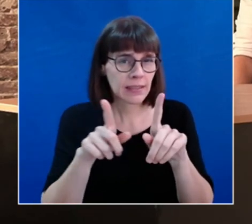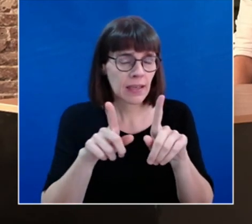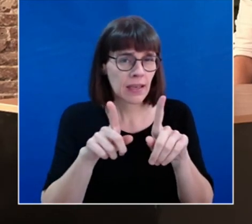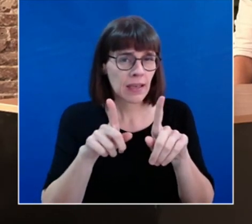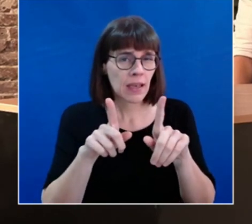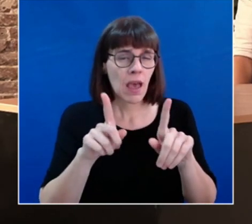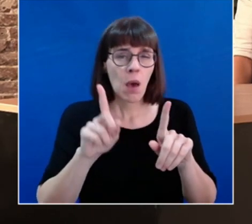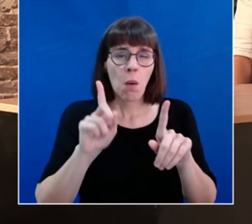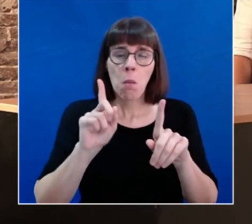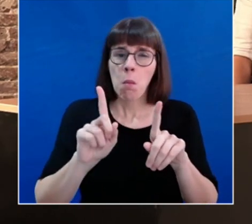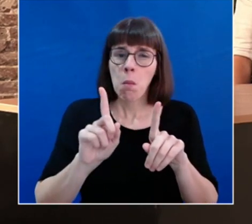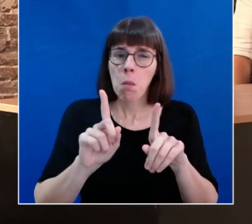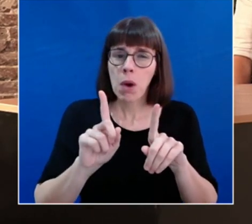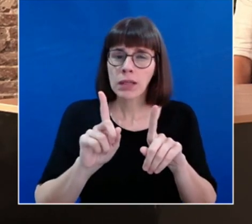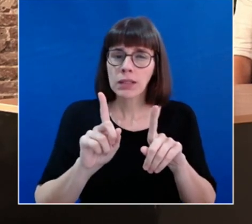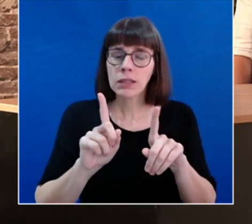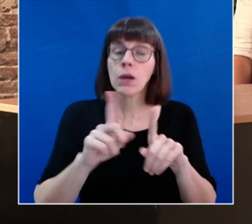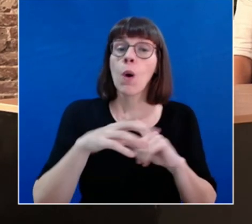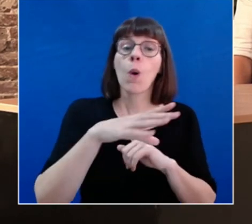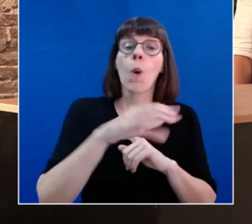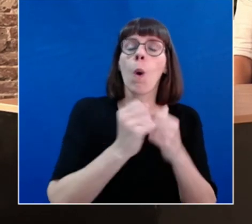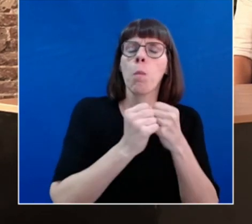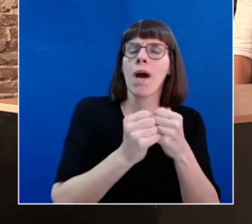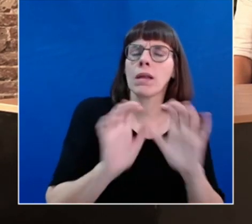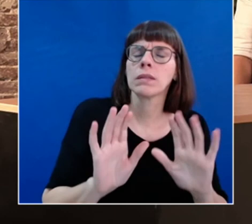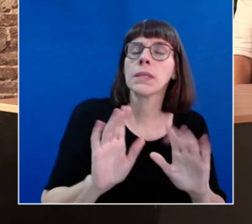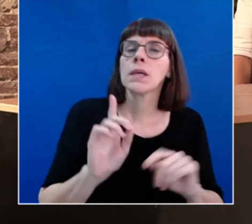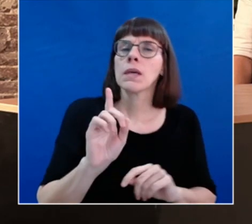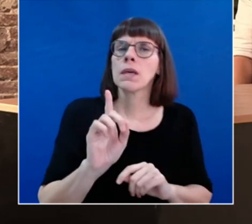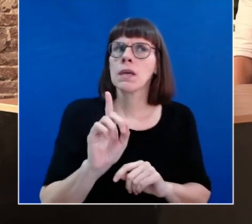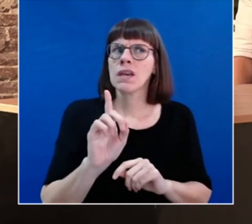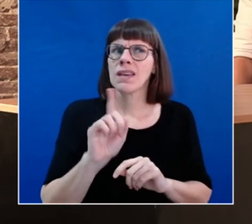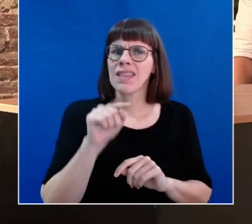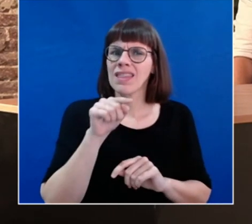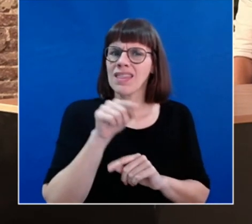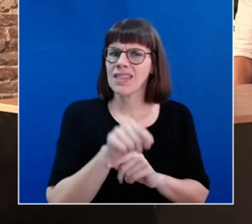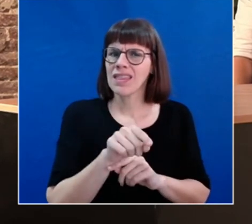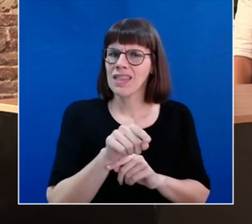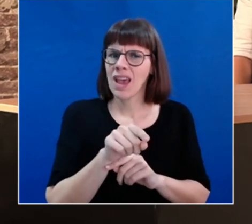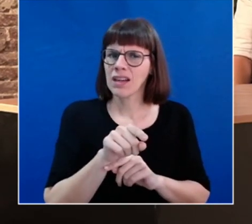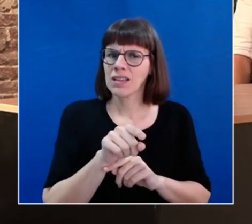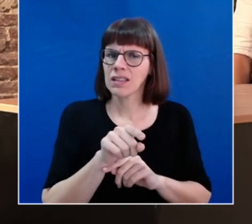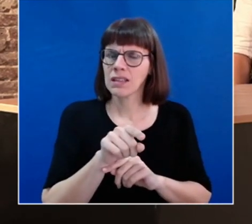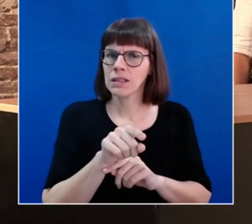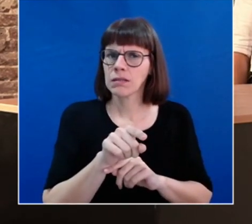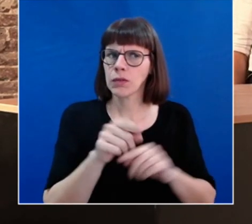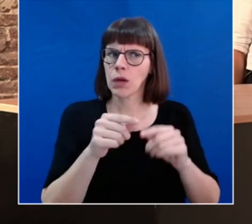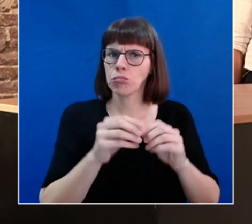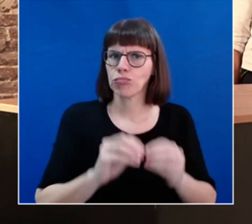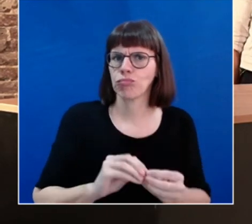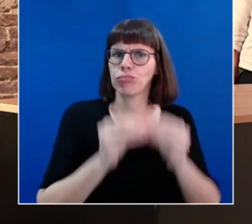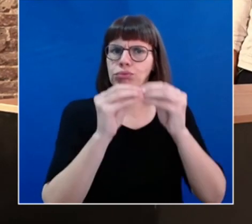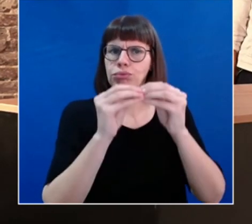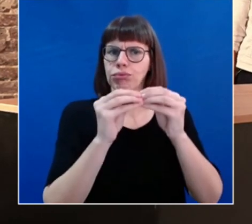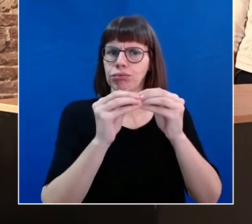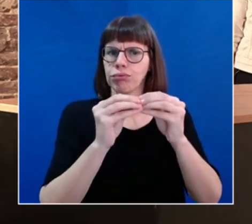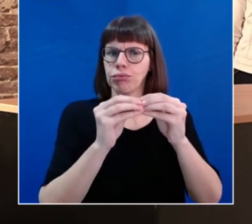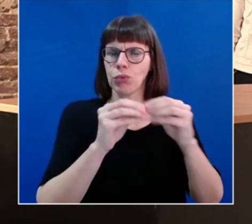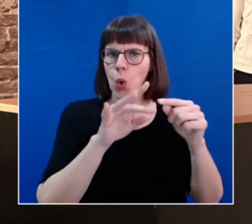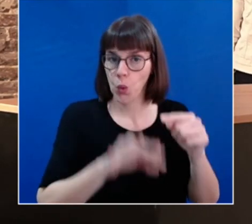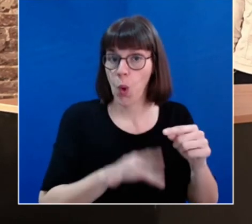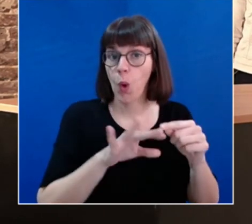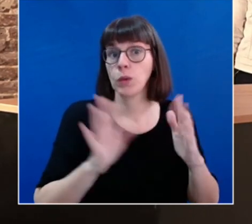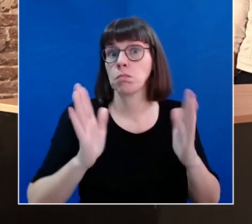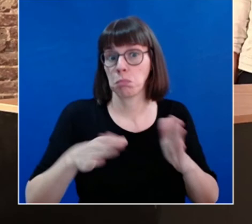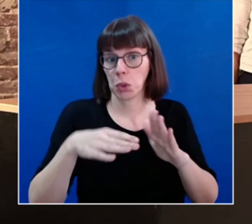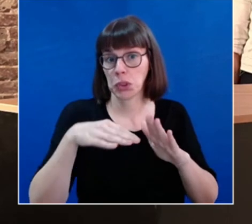if Copilot is generating the code for you, it should be accessible. And if it's not, then